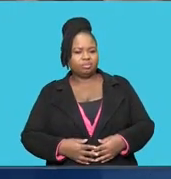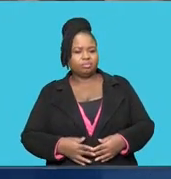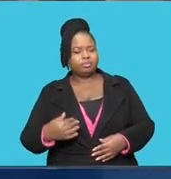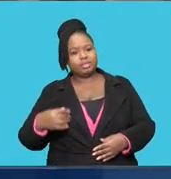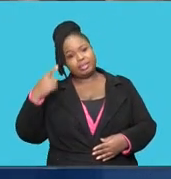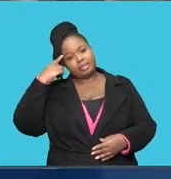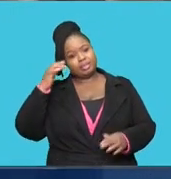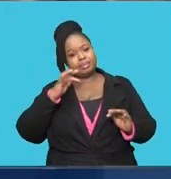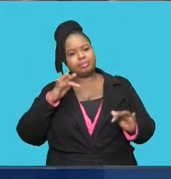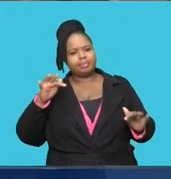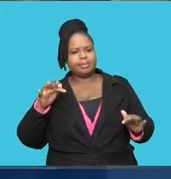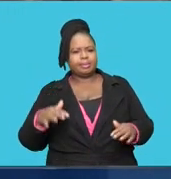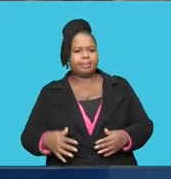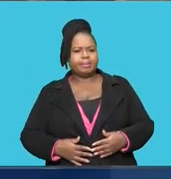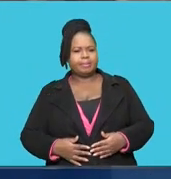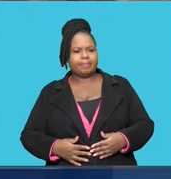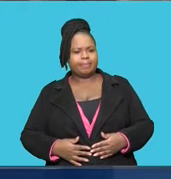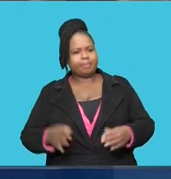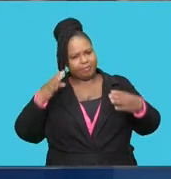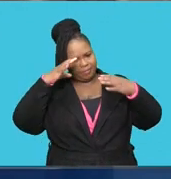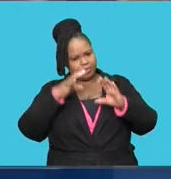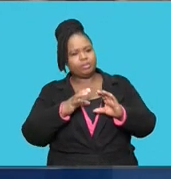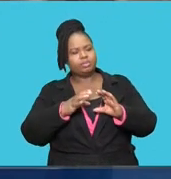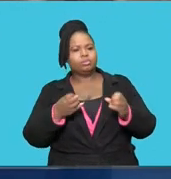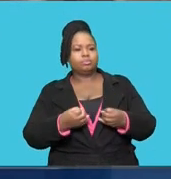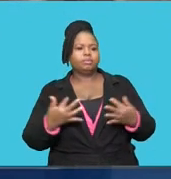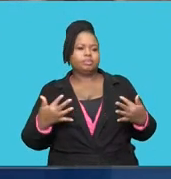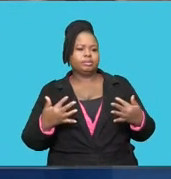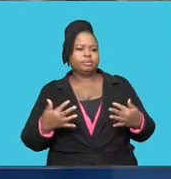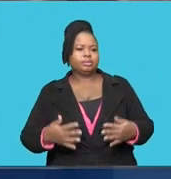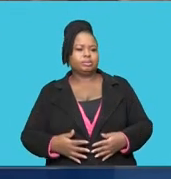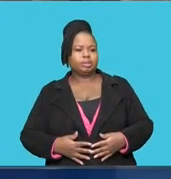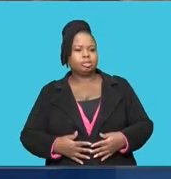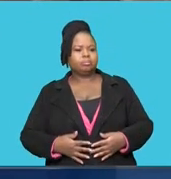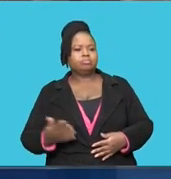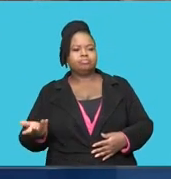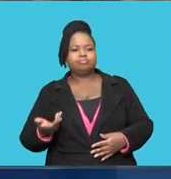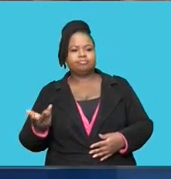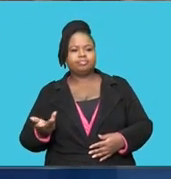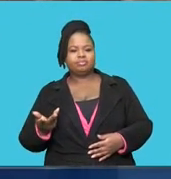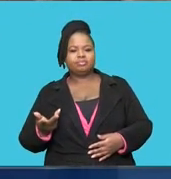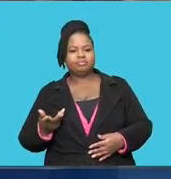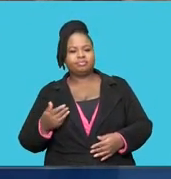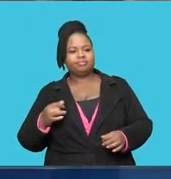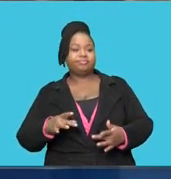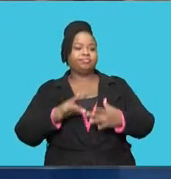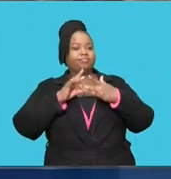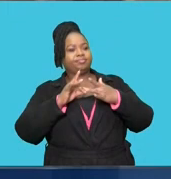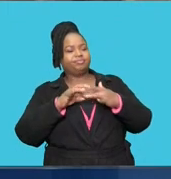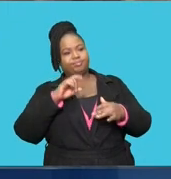think people have been focusing too much on, like, idealizing women,